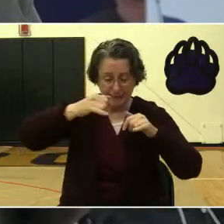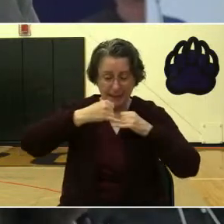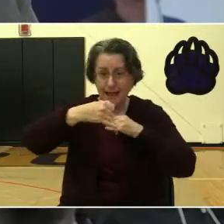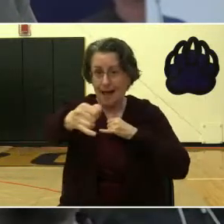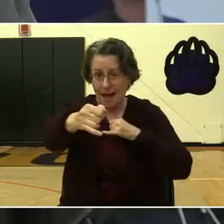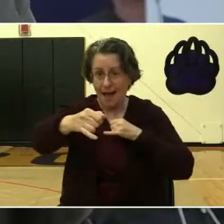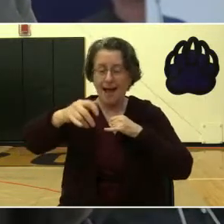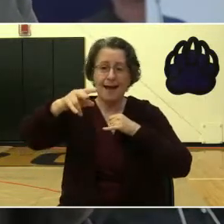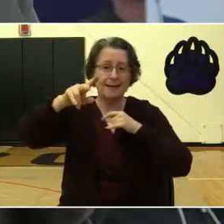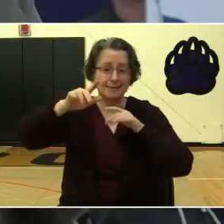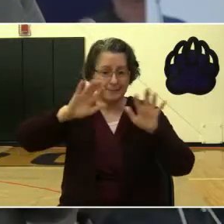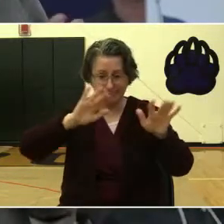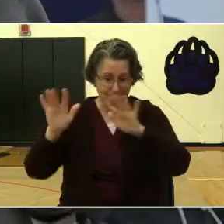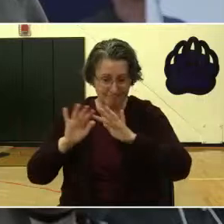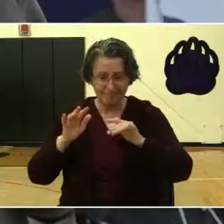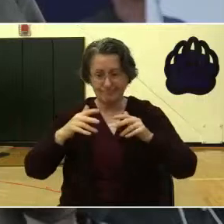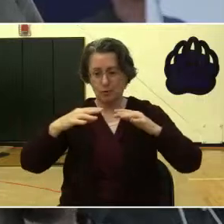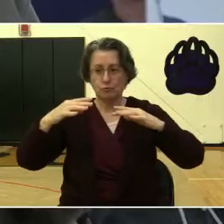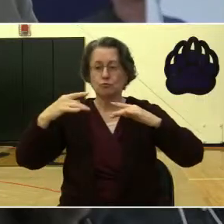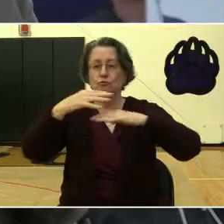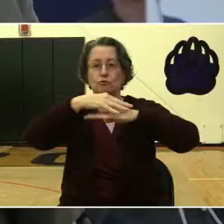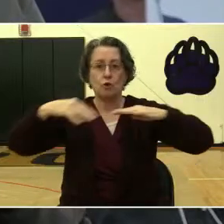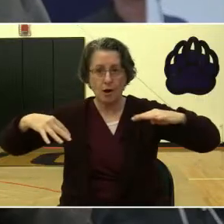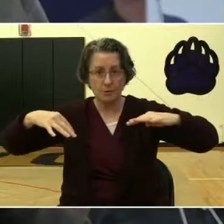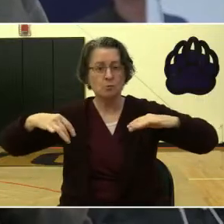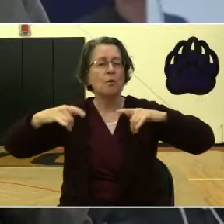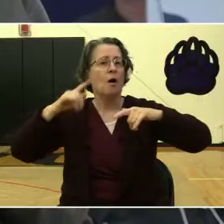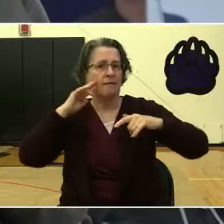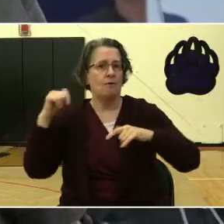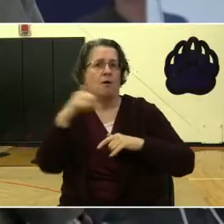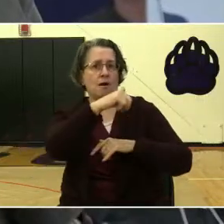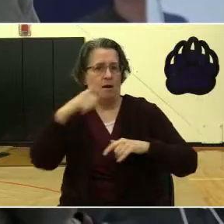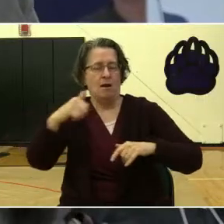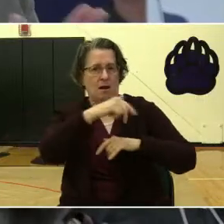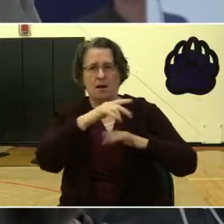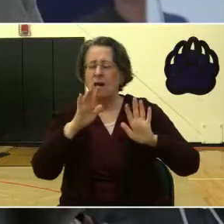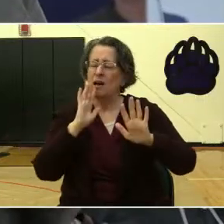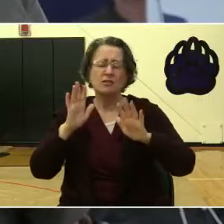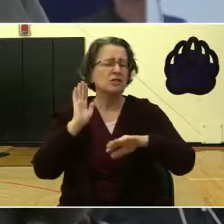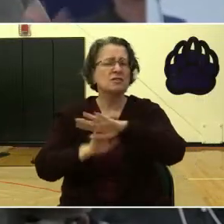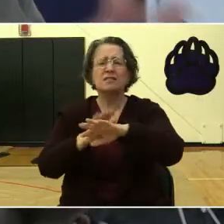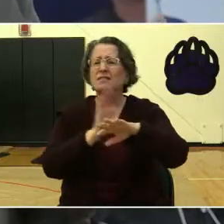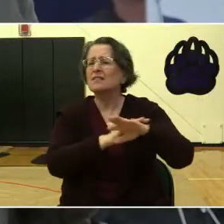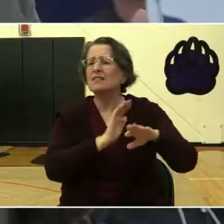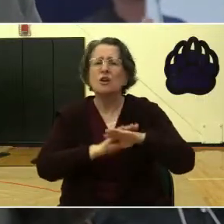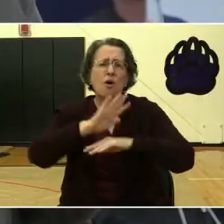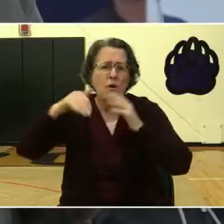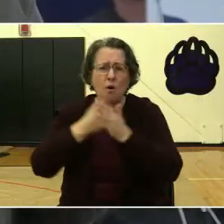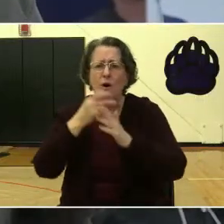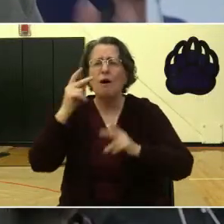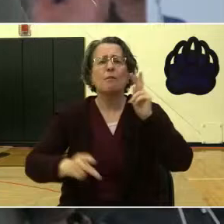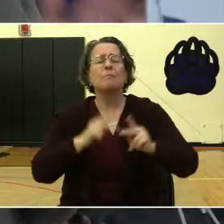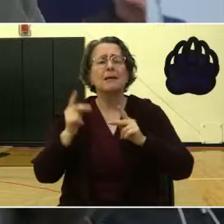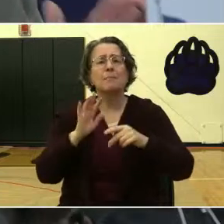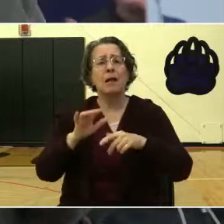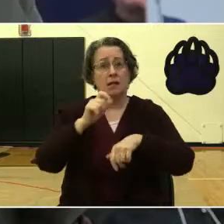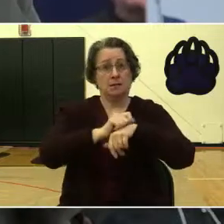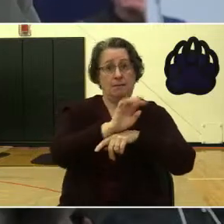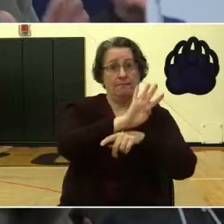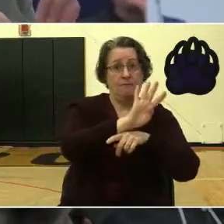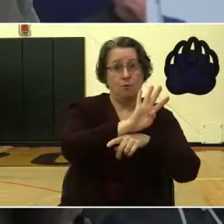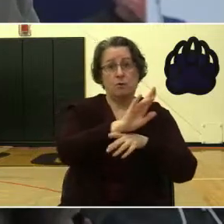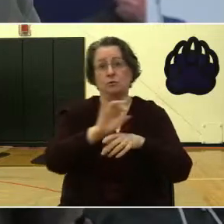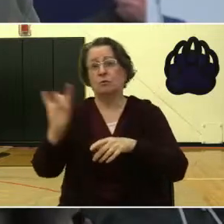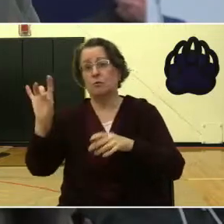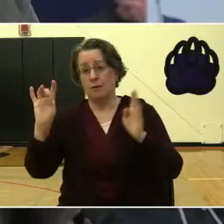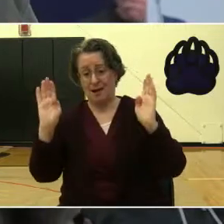careful walking and driving watching for pedestrians between 4: and 8 and of course all times but